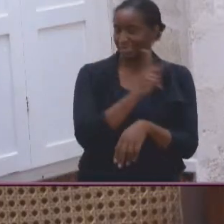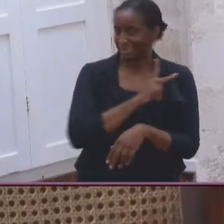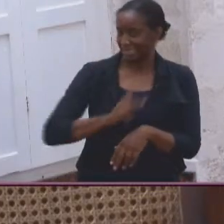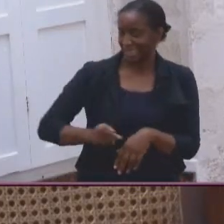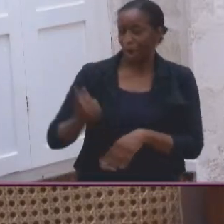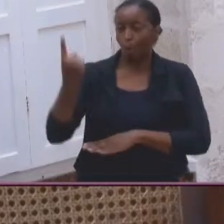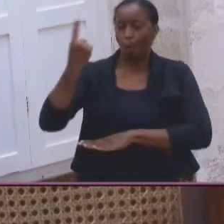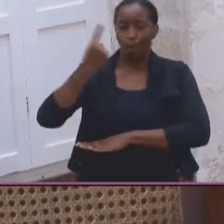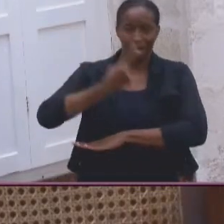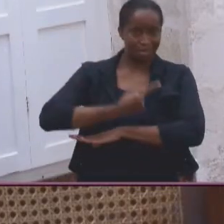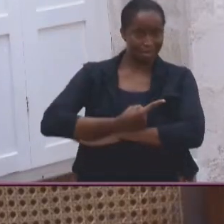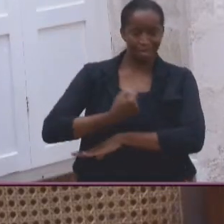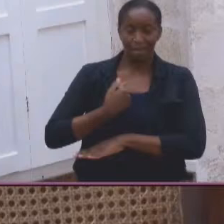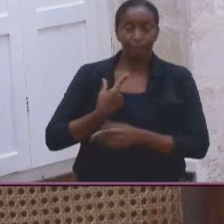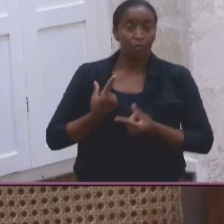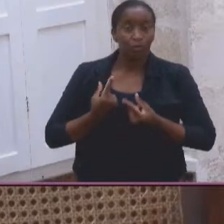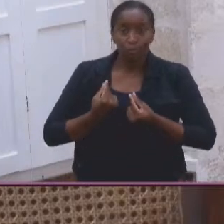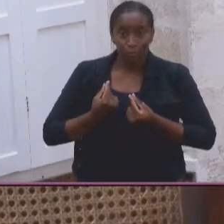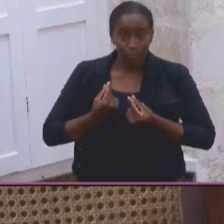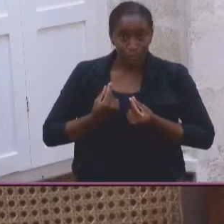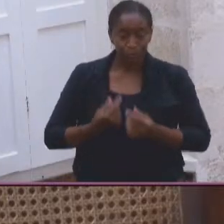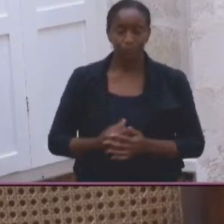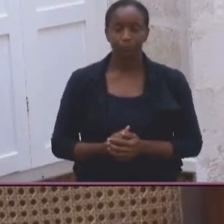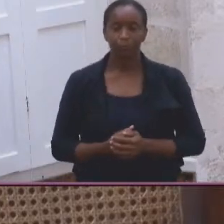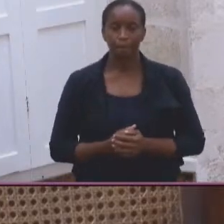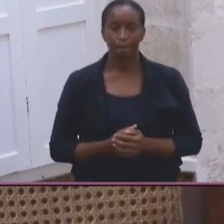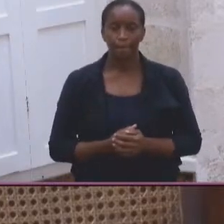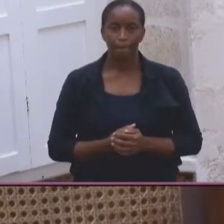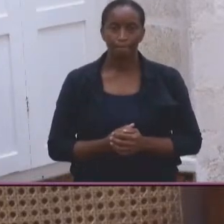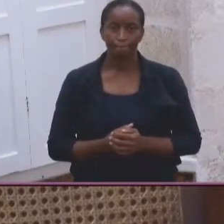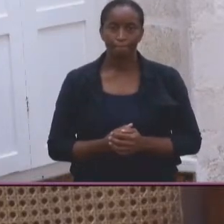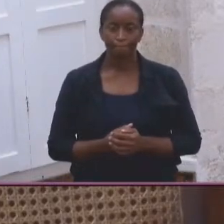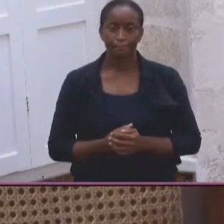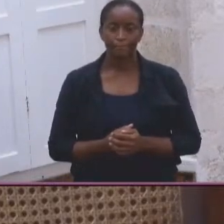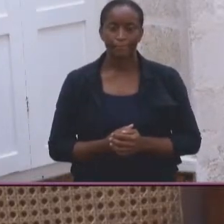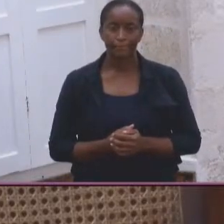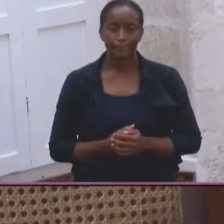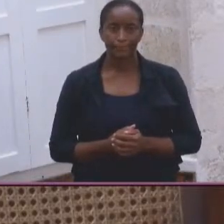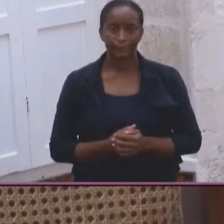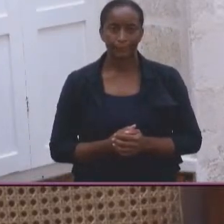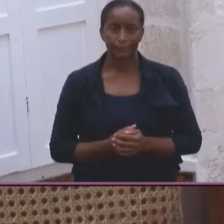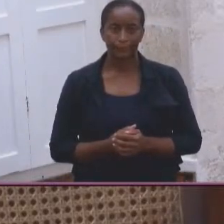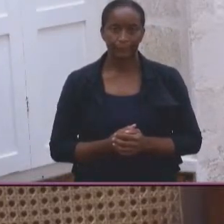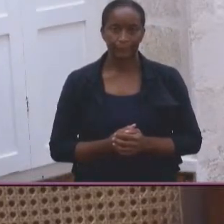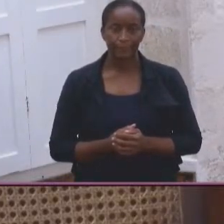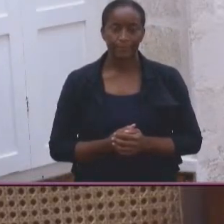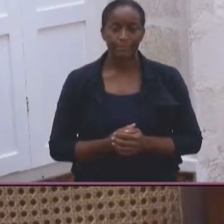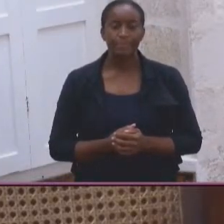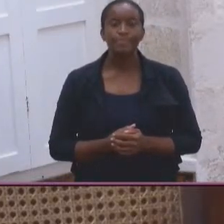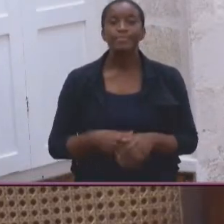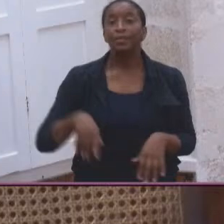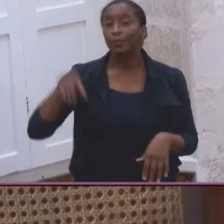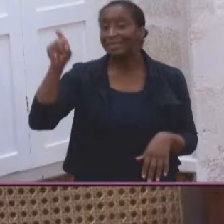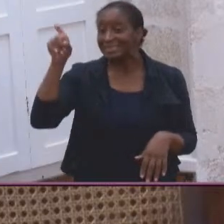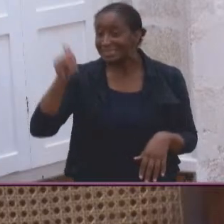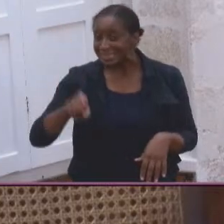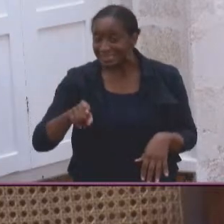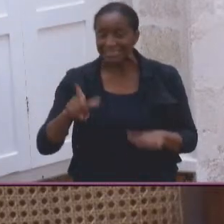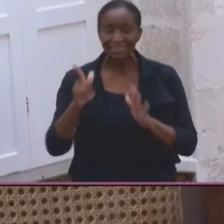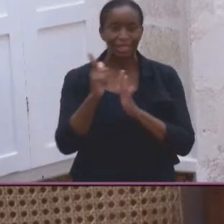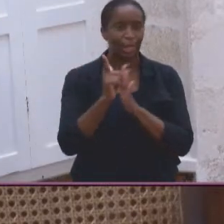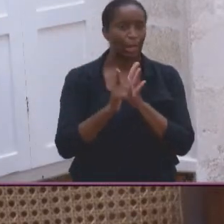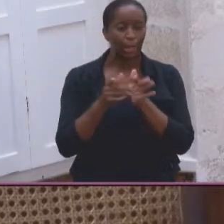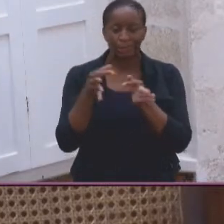on, is I would suggest to you that we in Barbados today need a very simple law that says if you commit